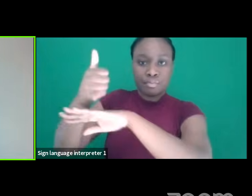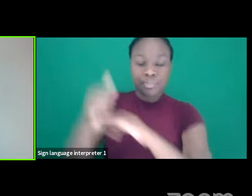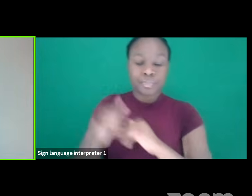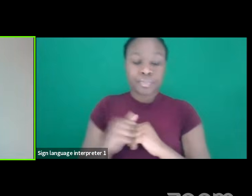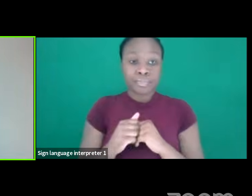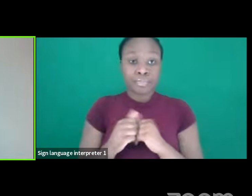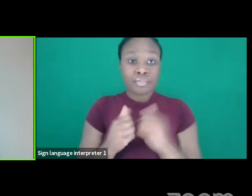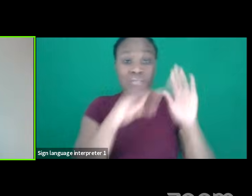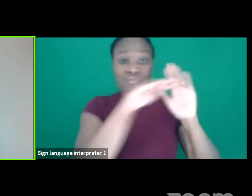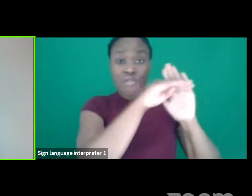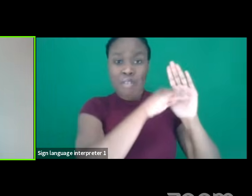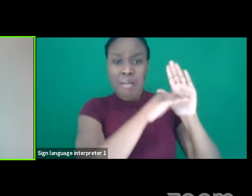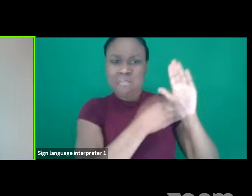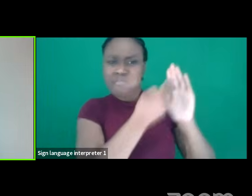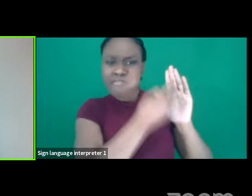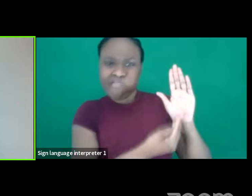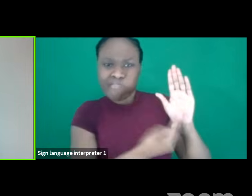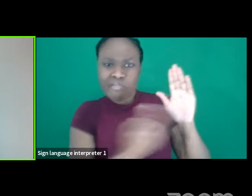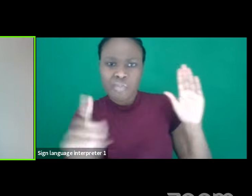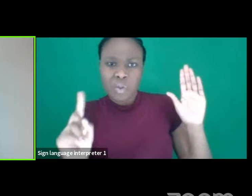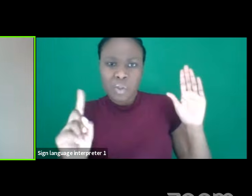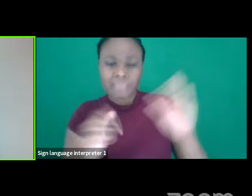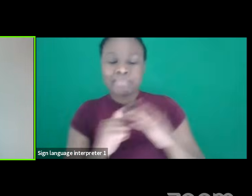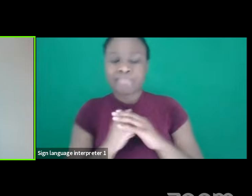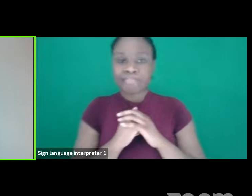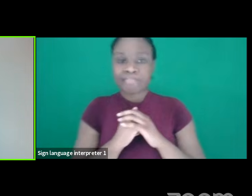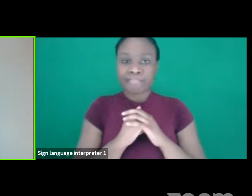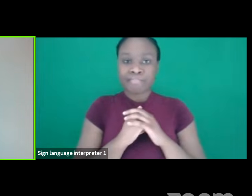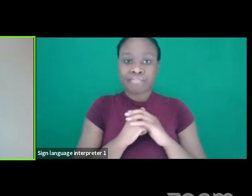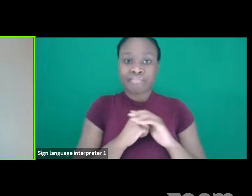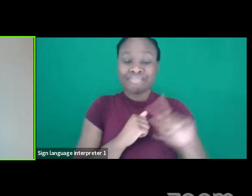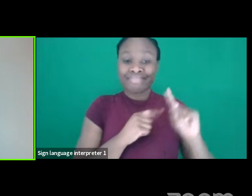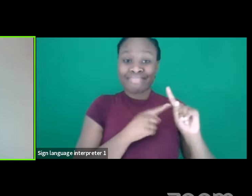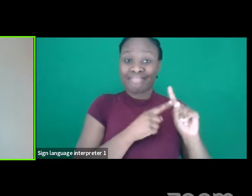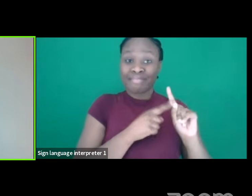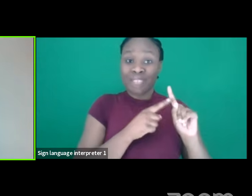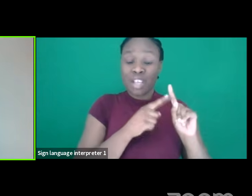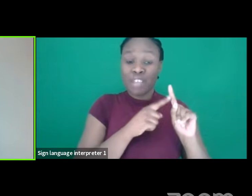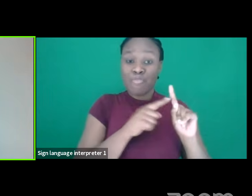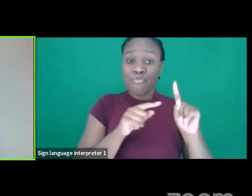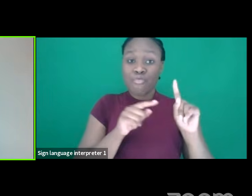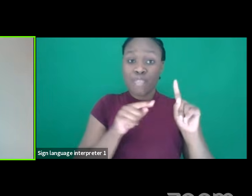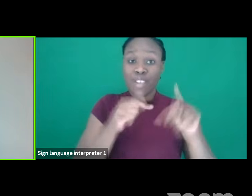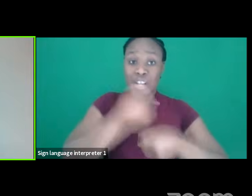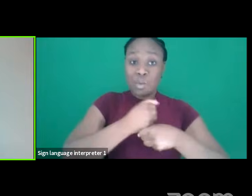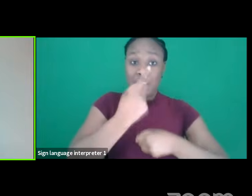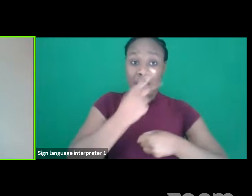have a welcome address by our regional director for Gauteng North,